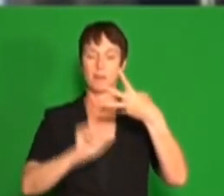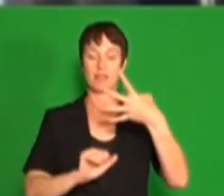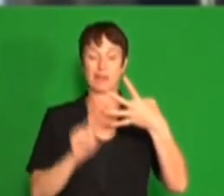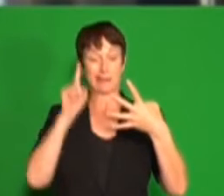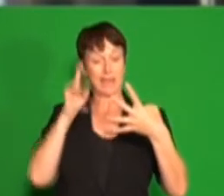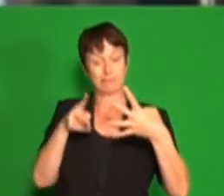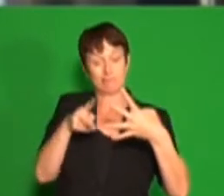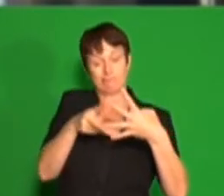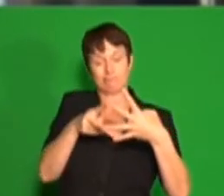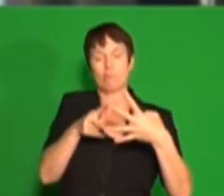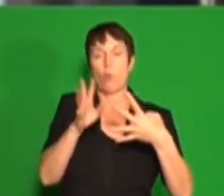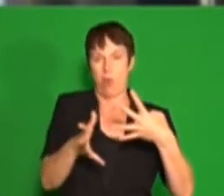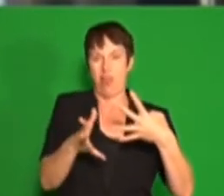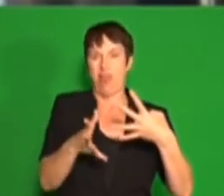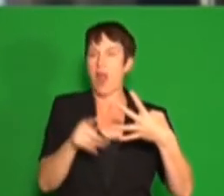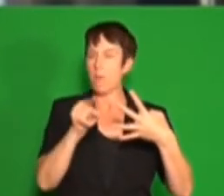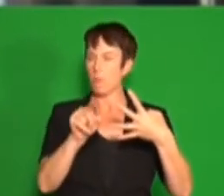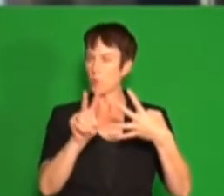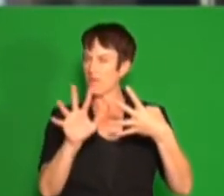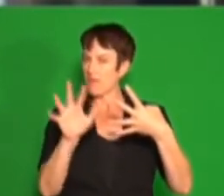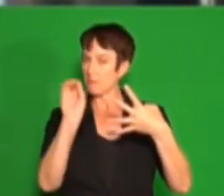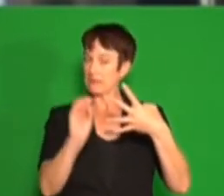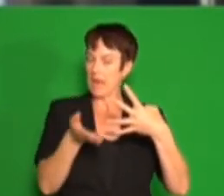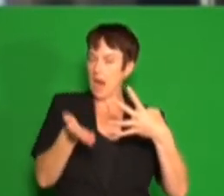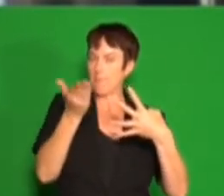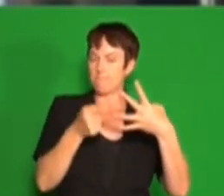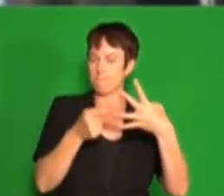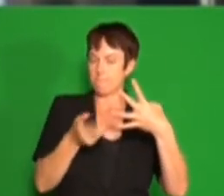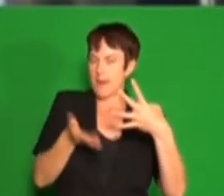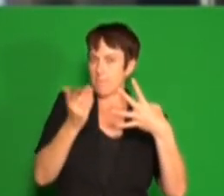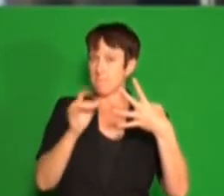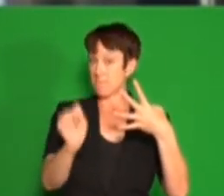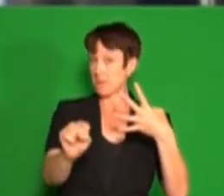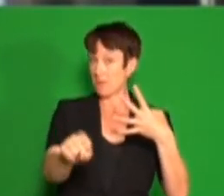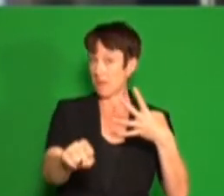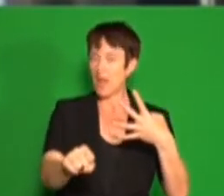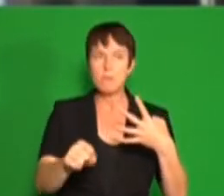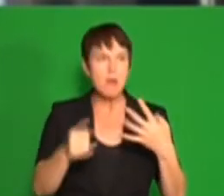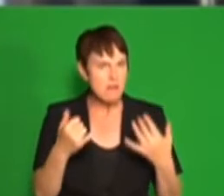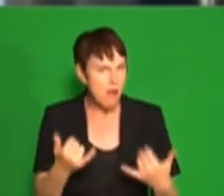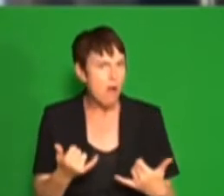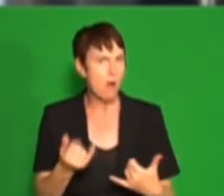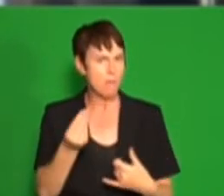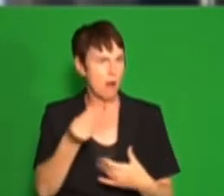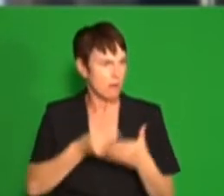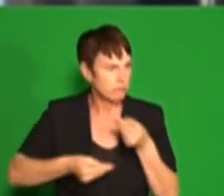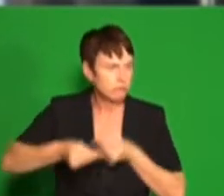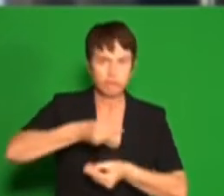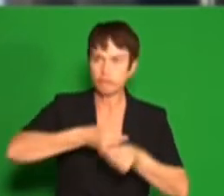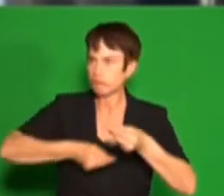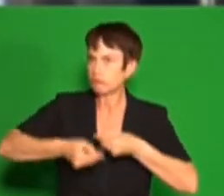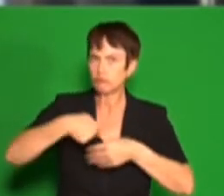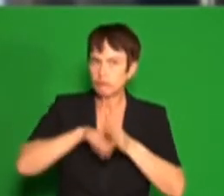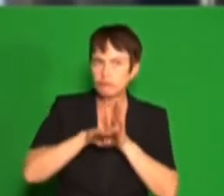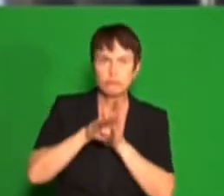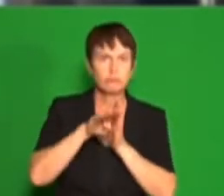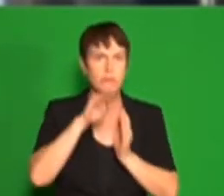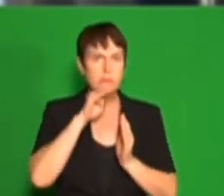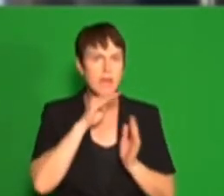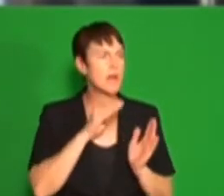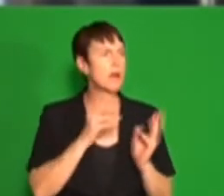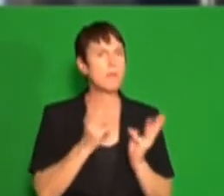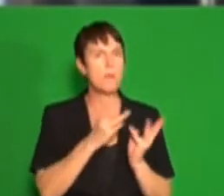Monetary policy has eased financial conditions and improved the resilience of households and firms to